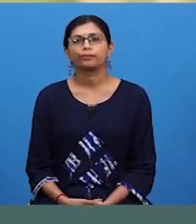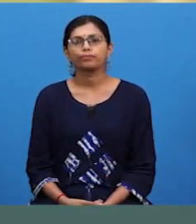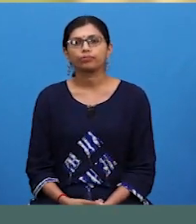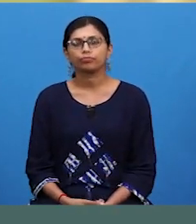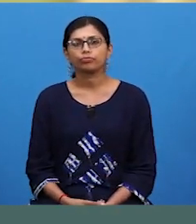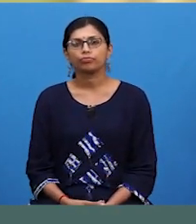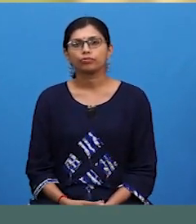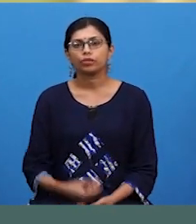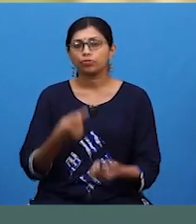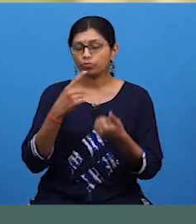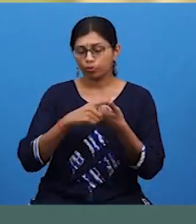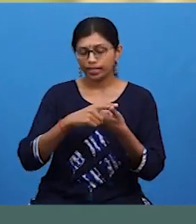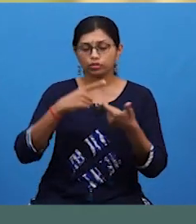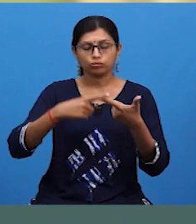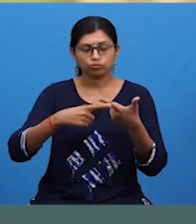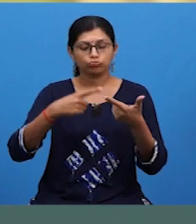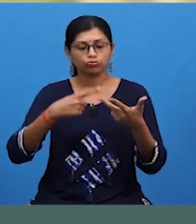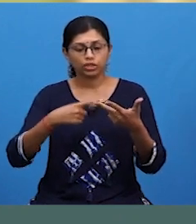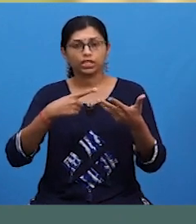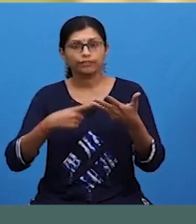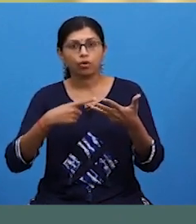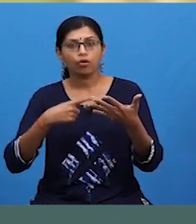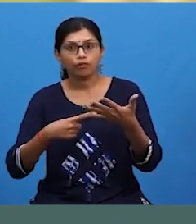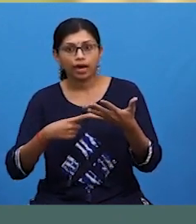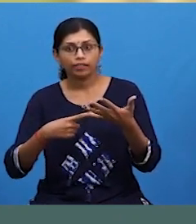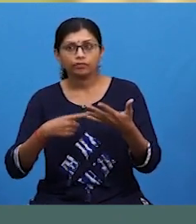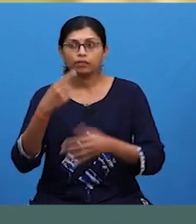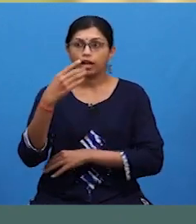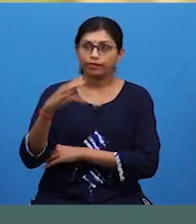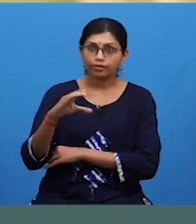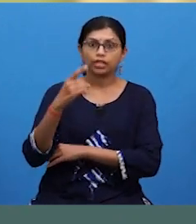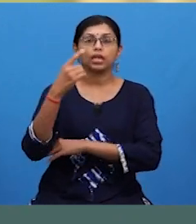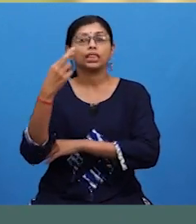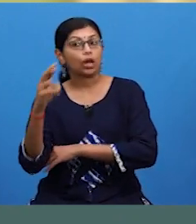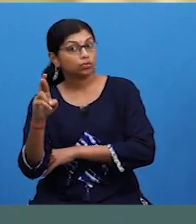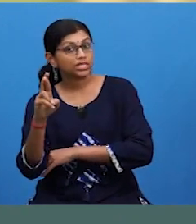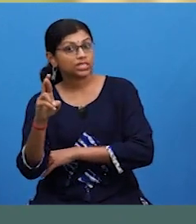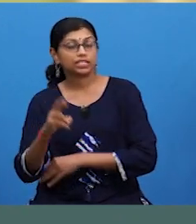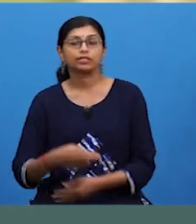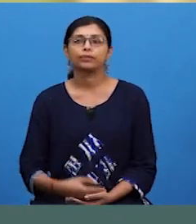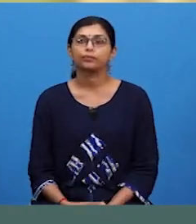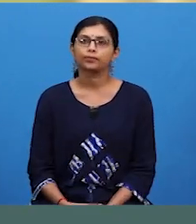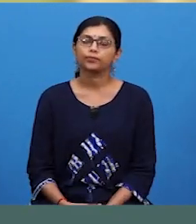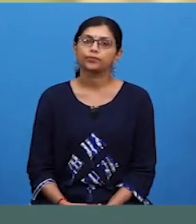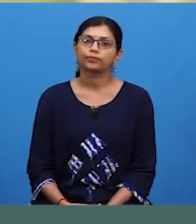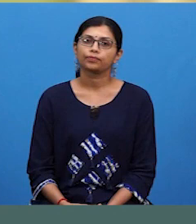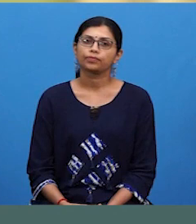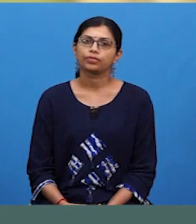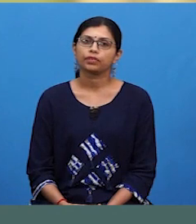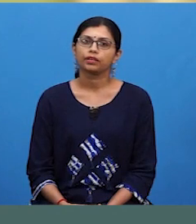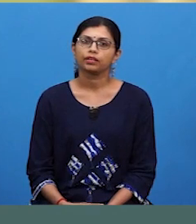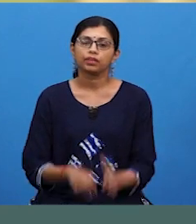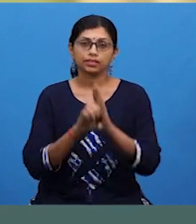counting from 1 to 100 to thousands. For example, I